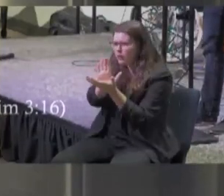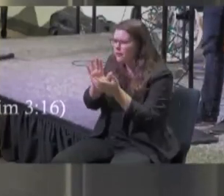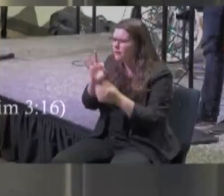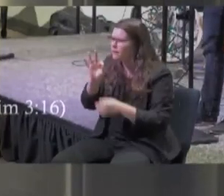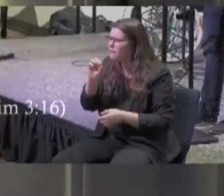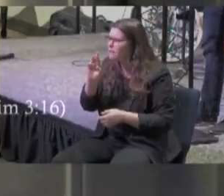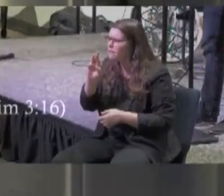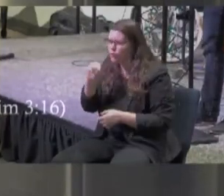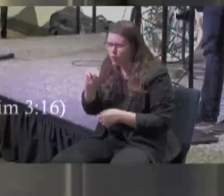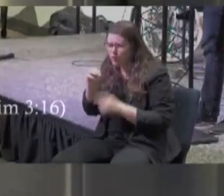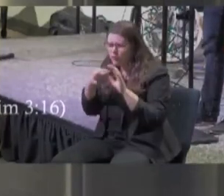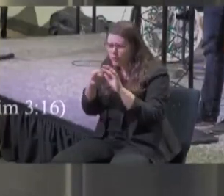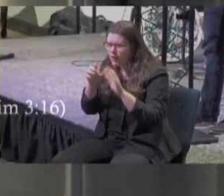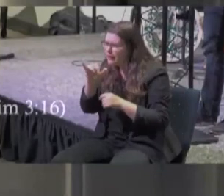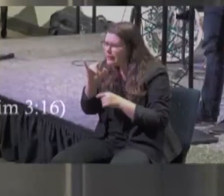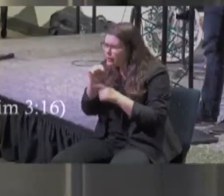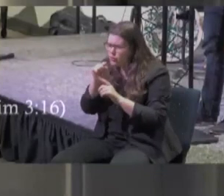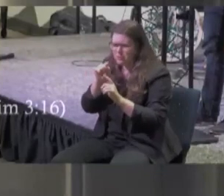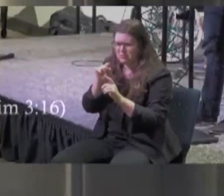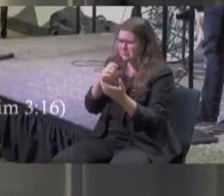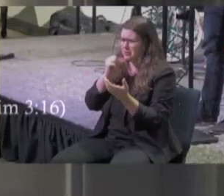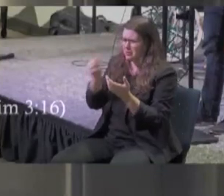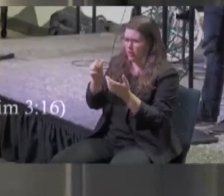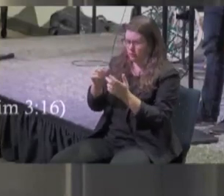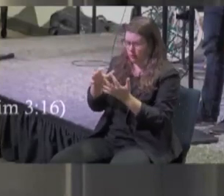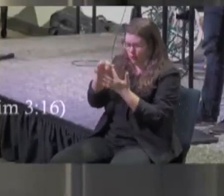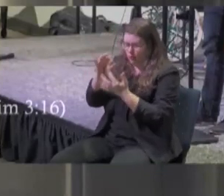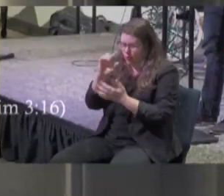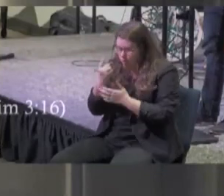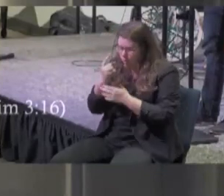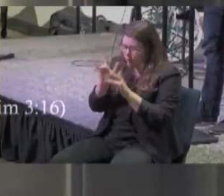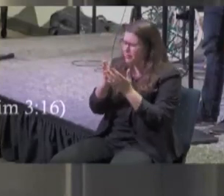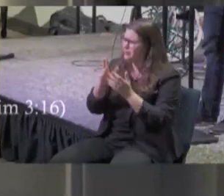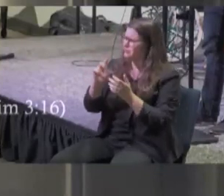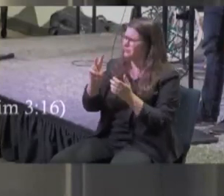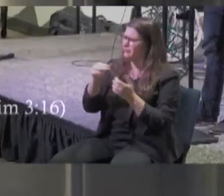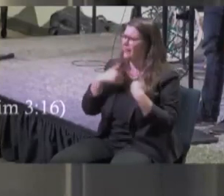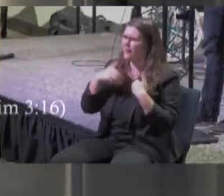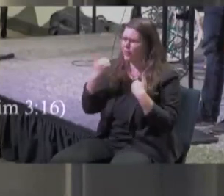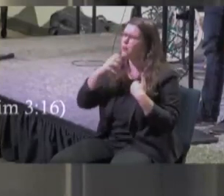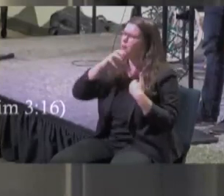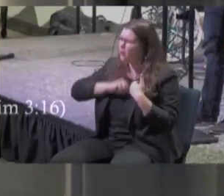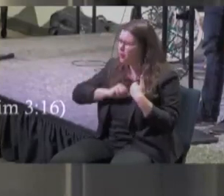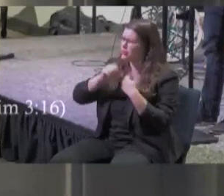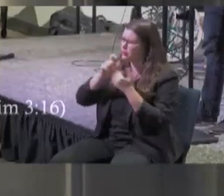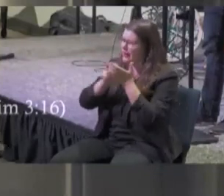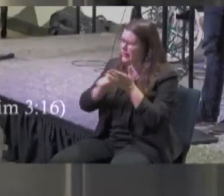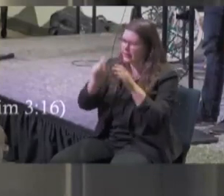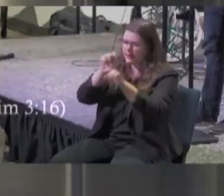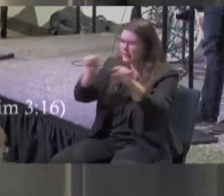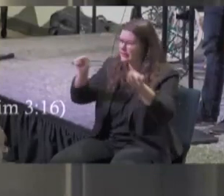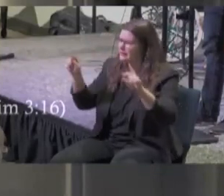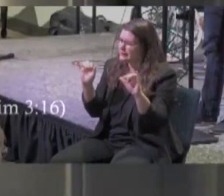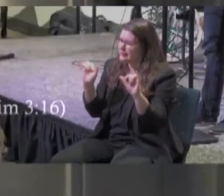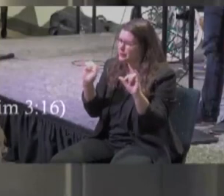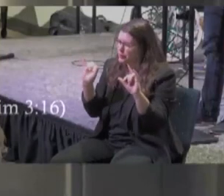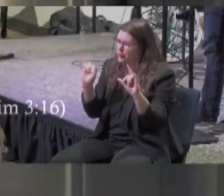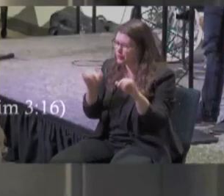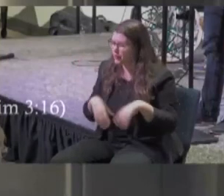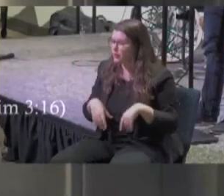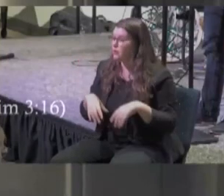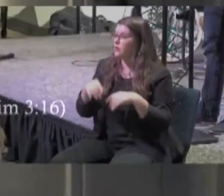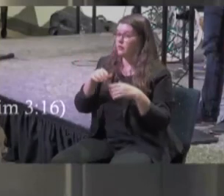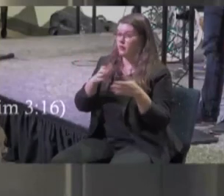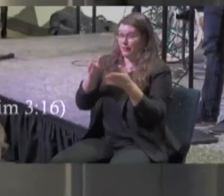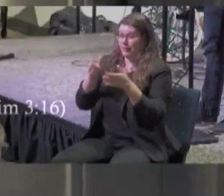with respect to the ancient Near Eastern and Greco-Roman literatures on which they draw. And most of our translation principles are not